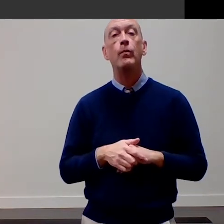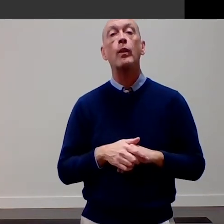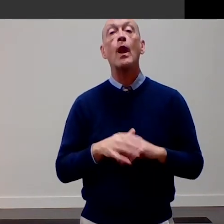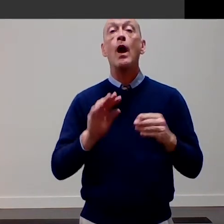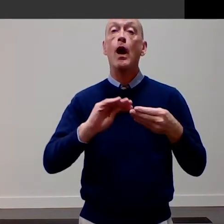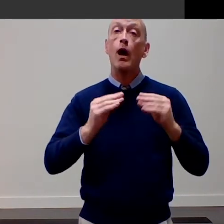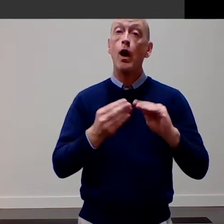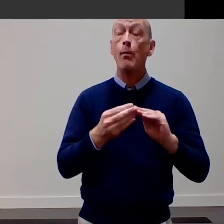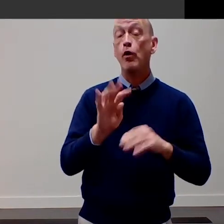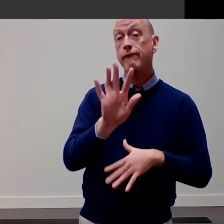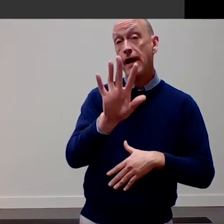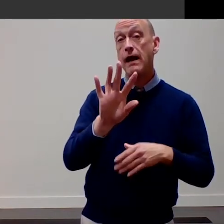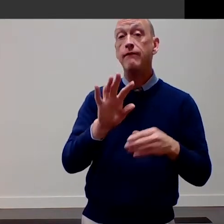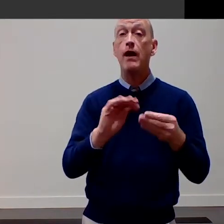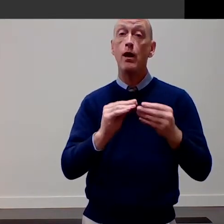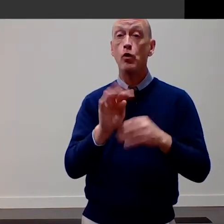Numbers